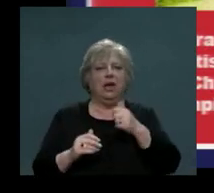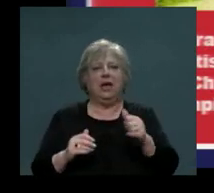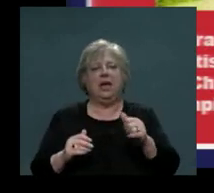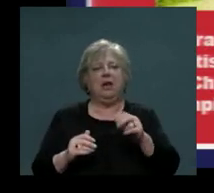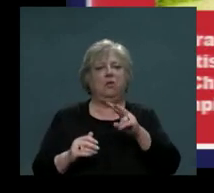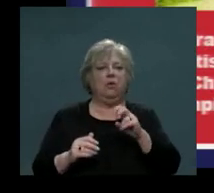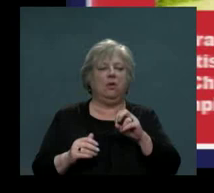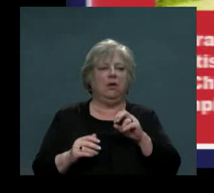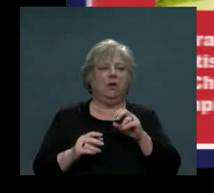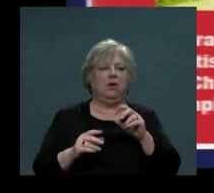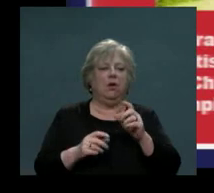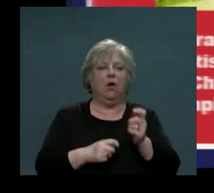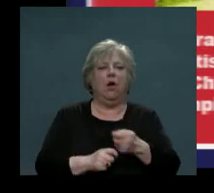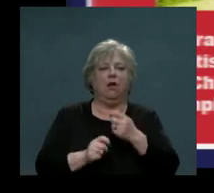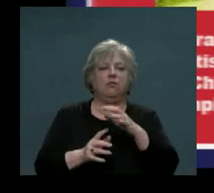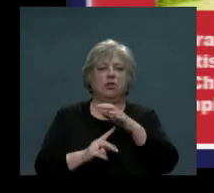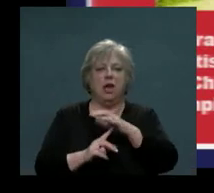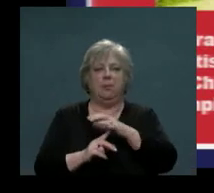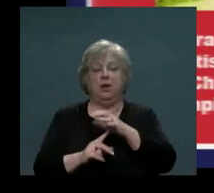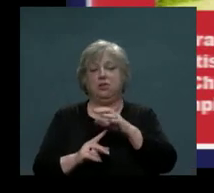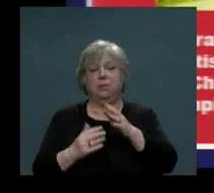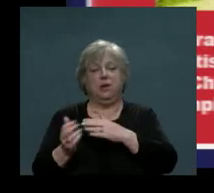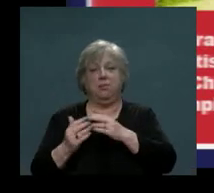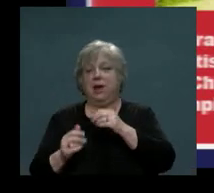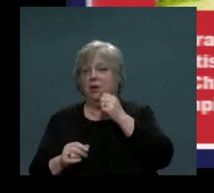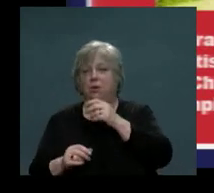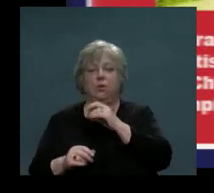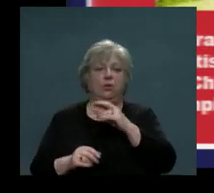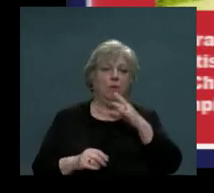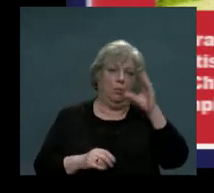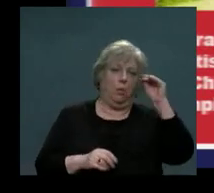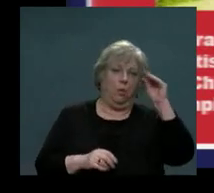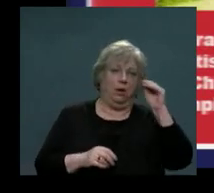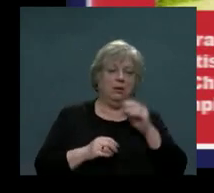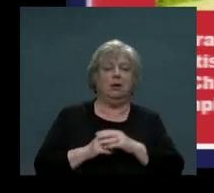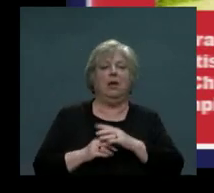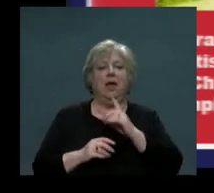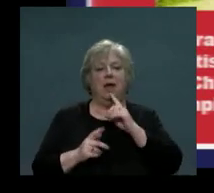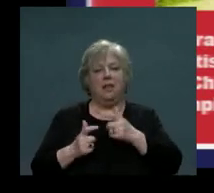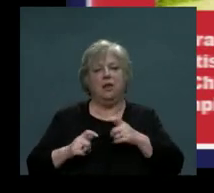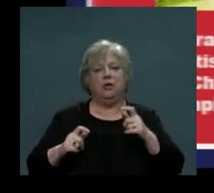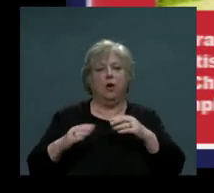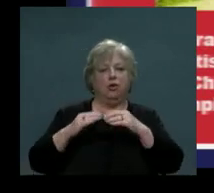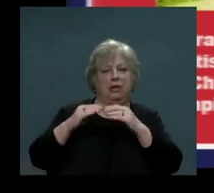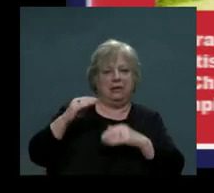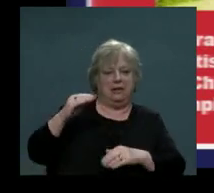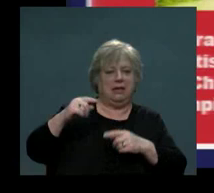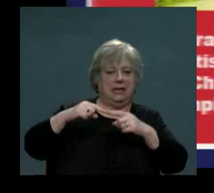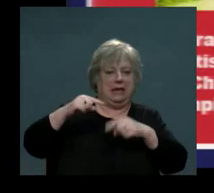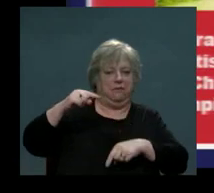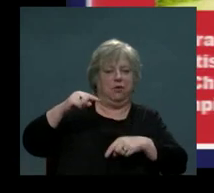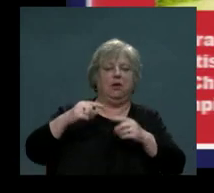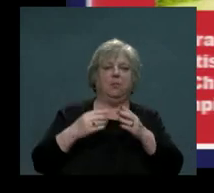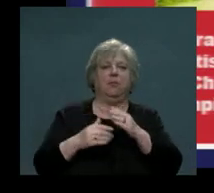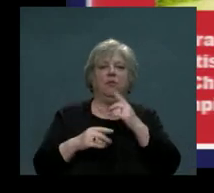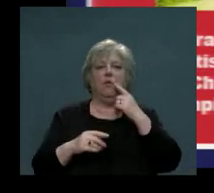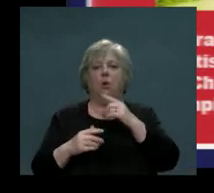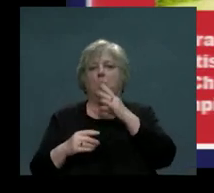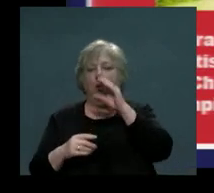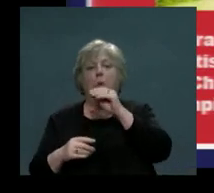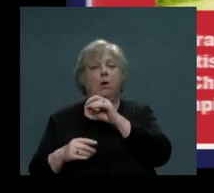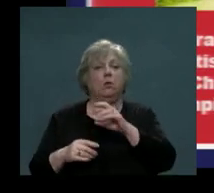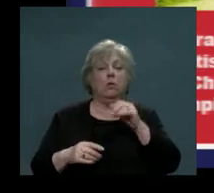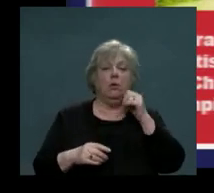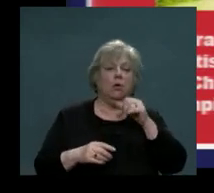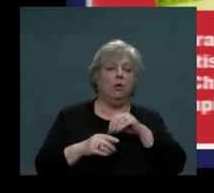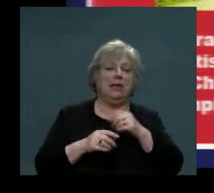champion in any class, boys or girls. It is also the largest margin of victory for either boys or girls in any